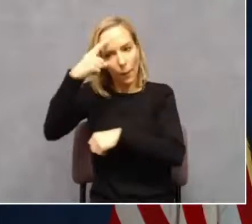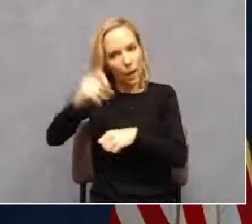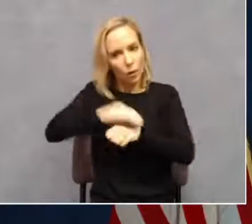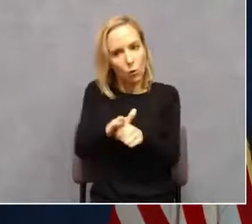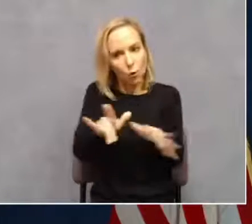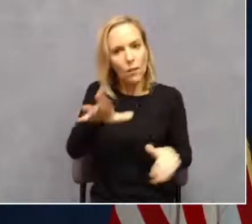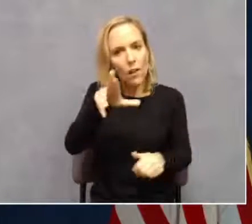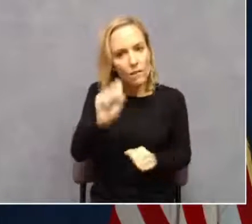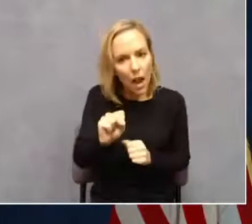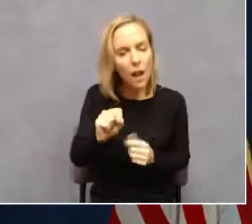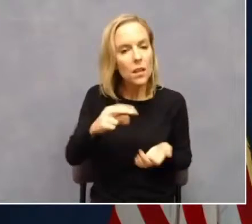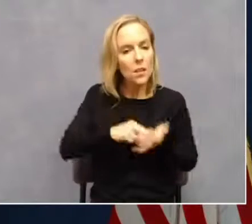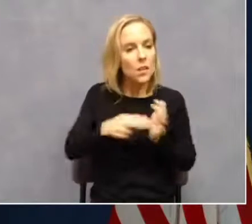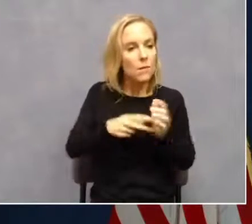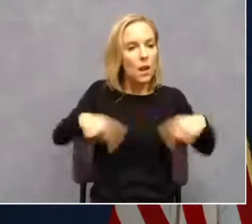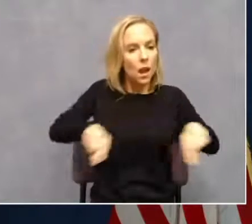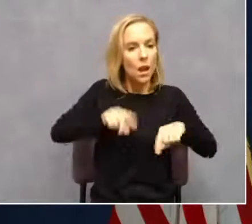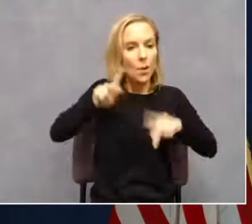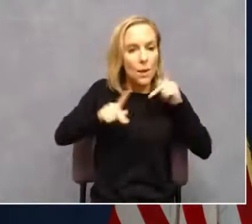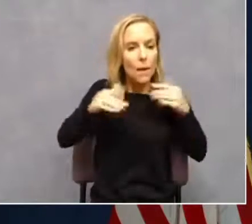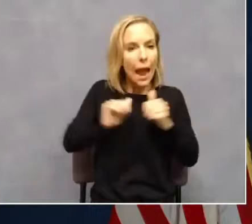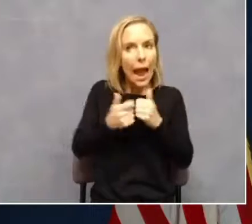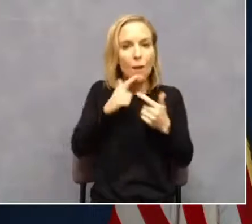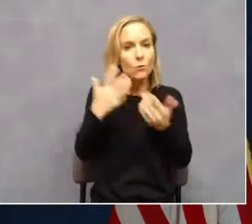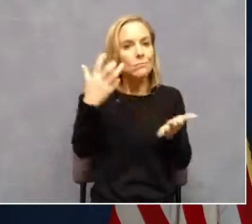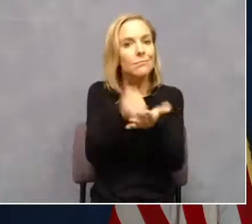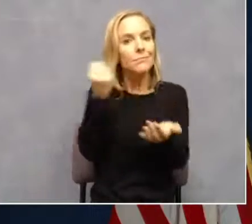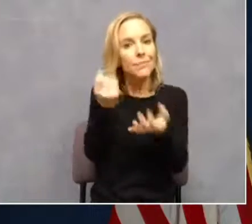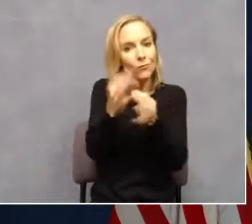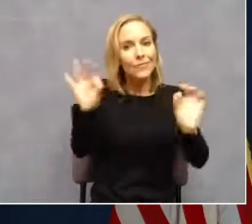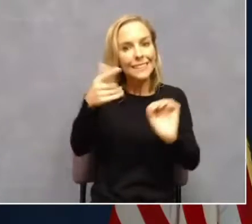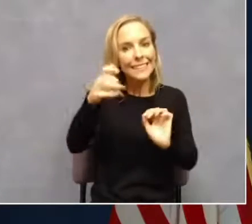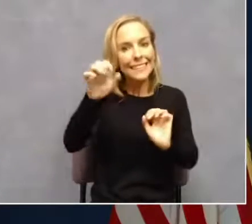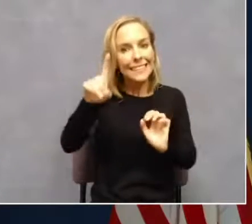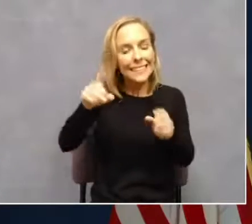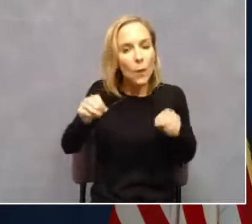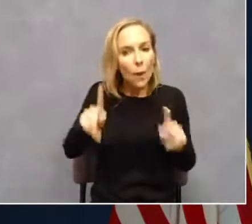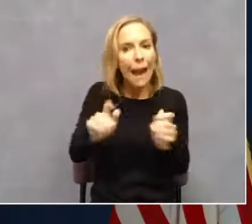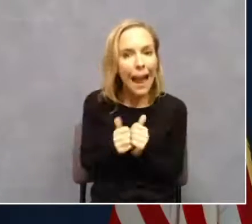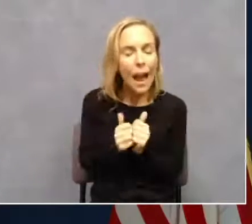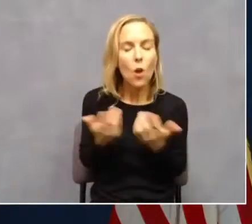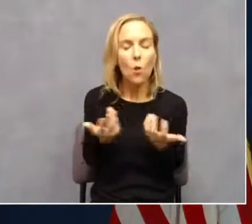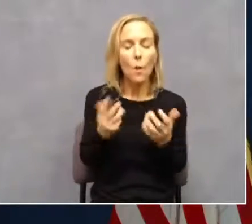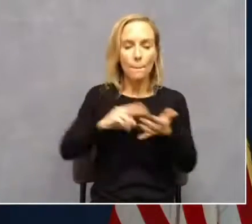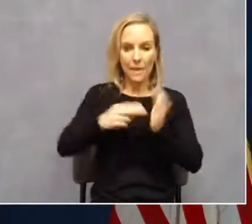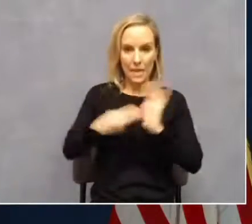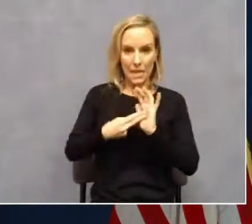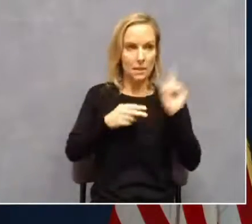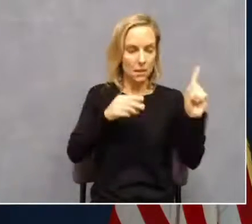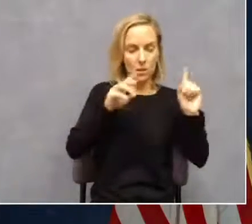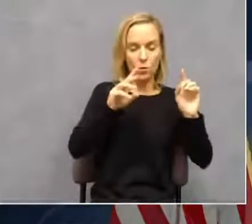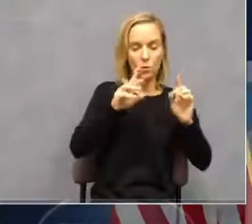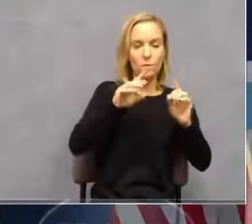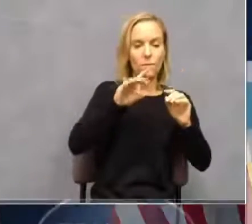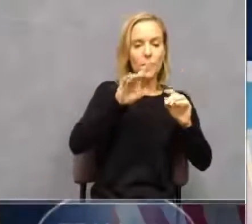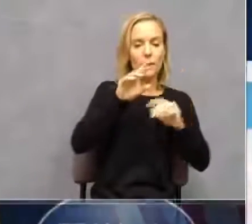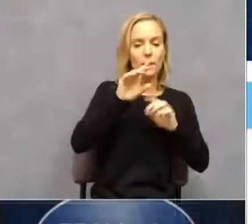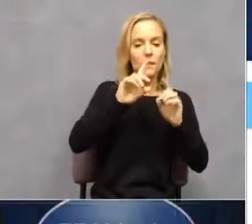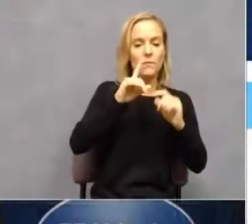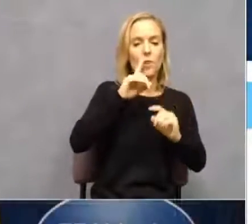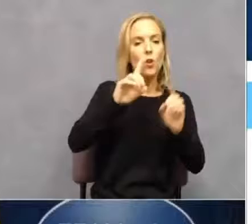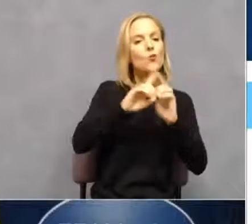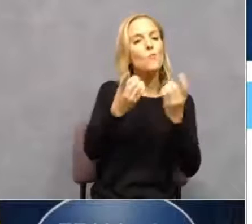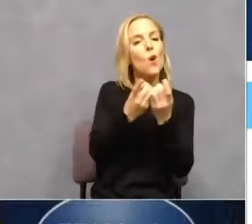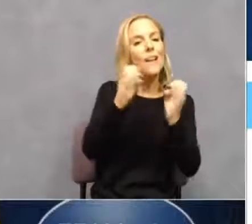advantage of the free GED offer. So the Education and Workforce Development Cabinet is continuing to allocate funding to